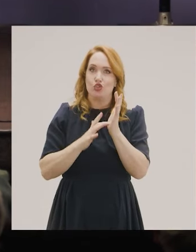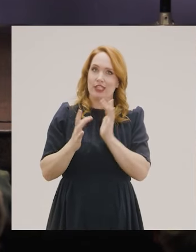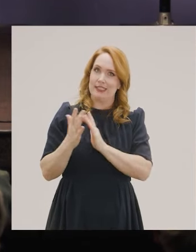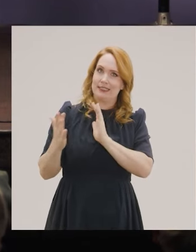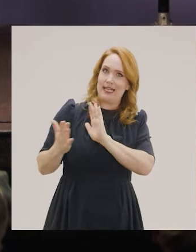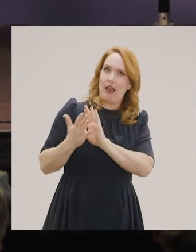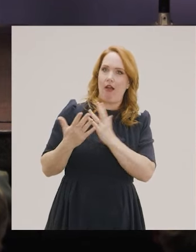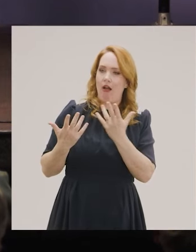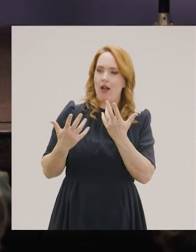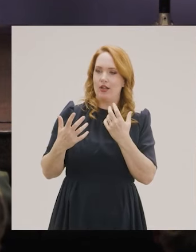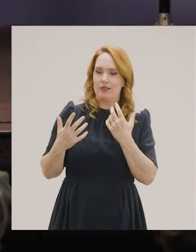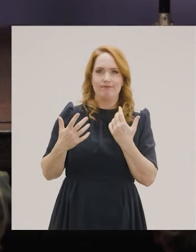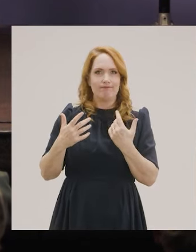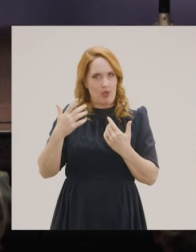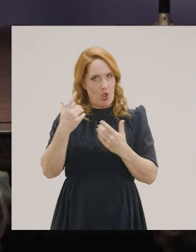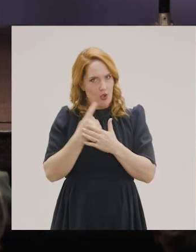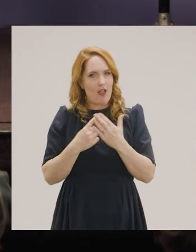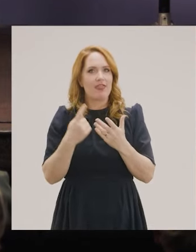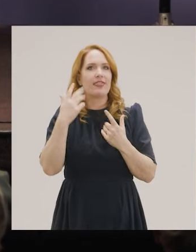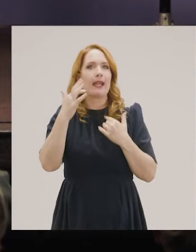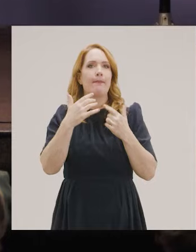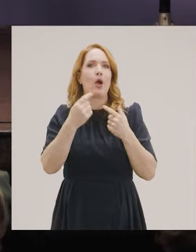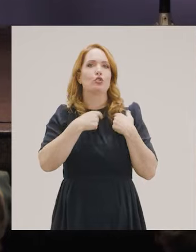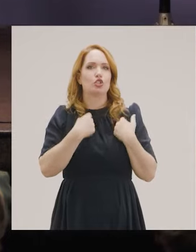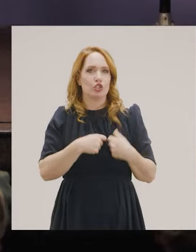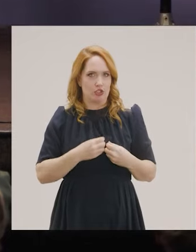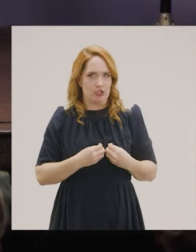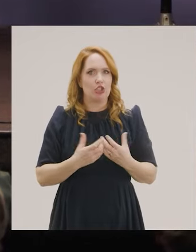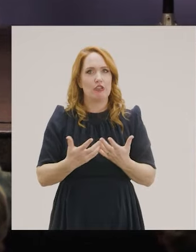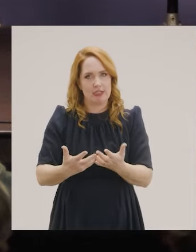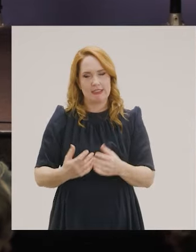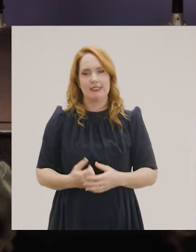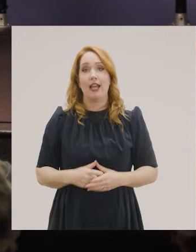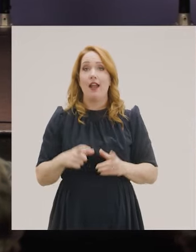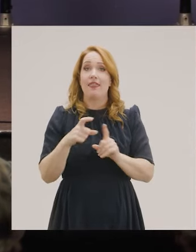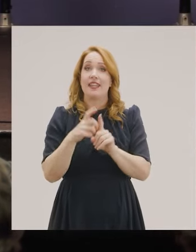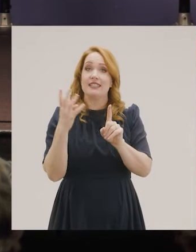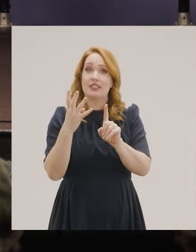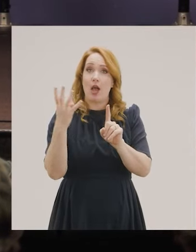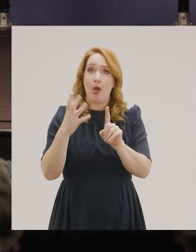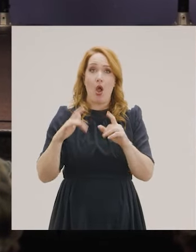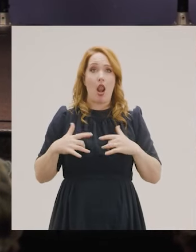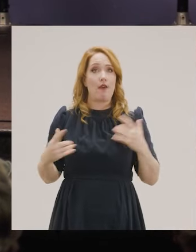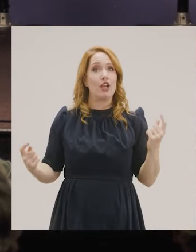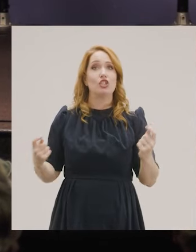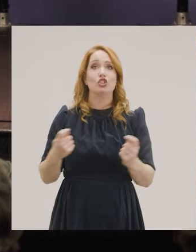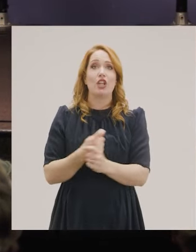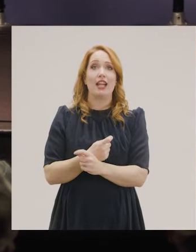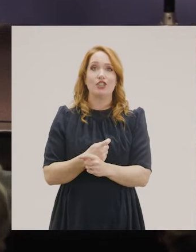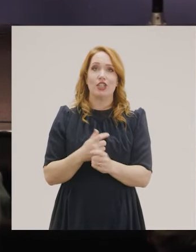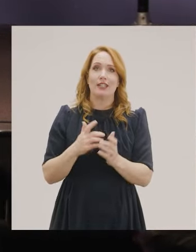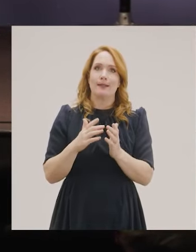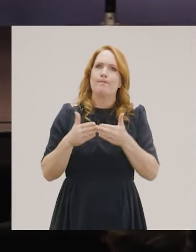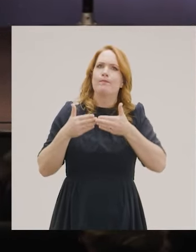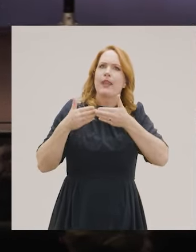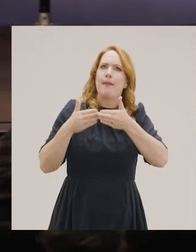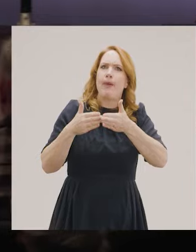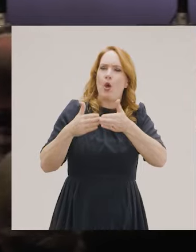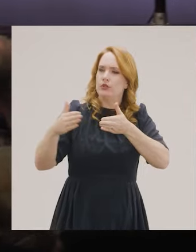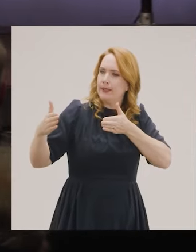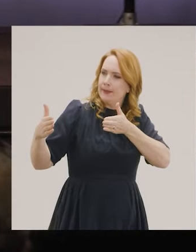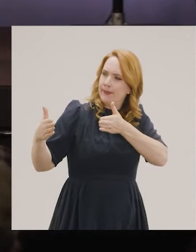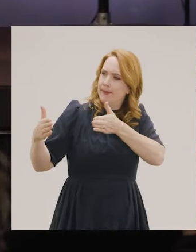were around Jesus. You know, his own disciples radically changed the moment they met him. Jesus came